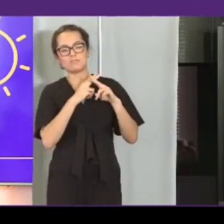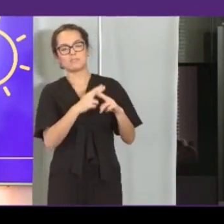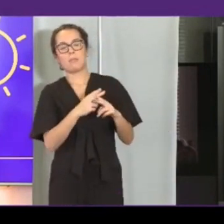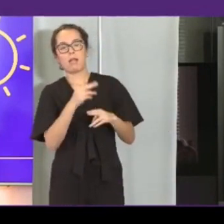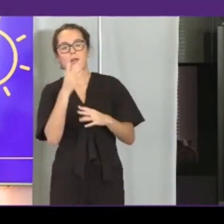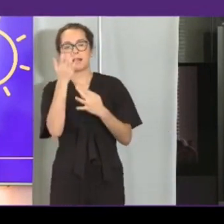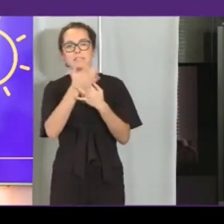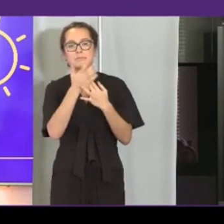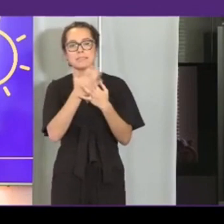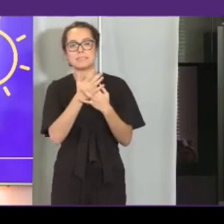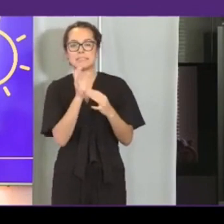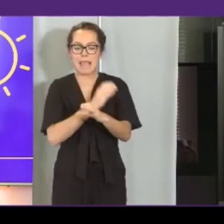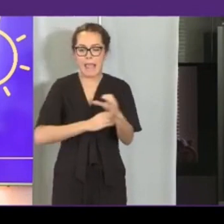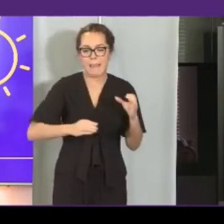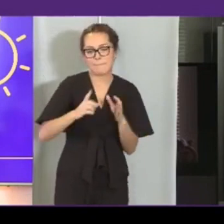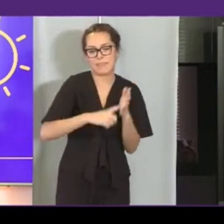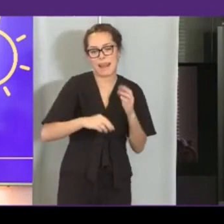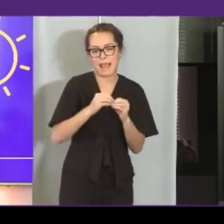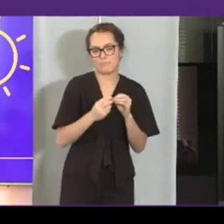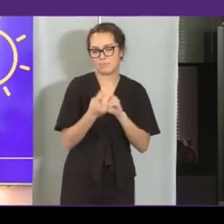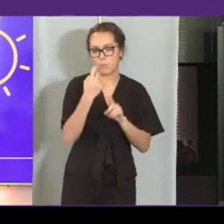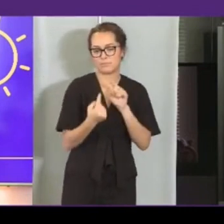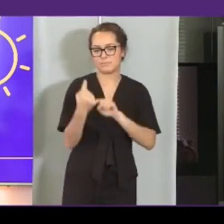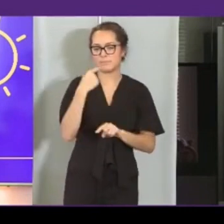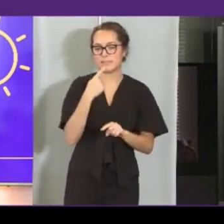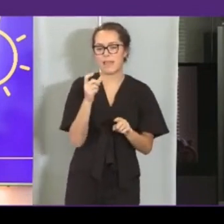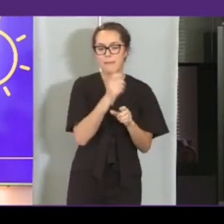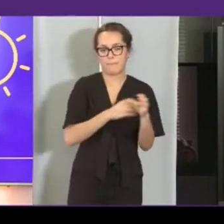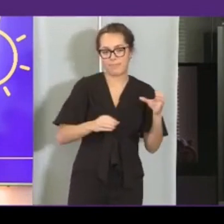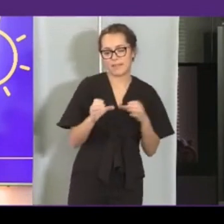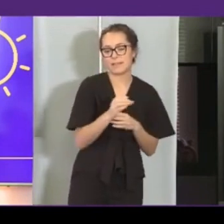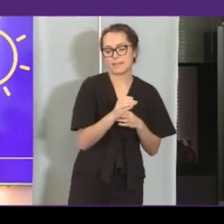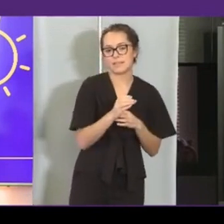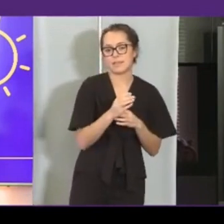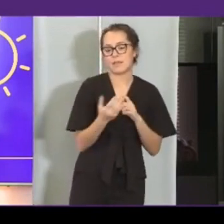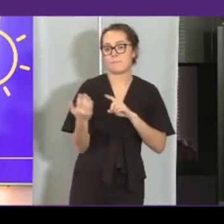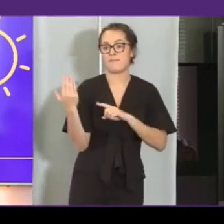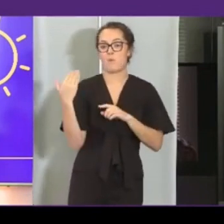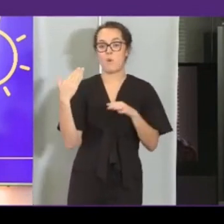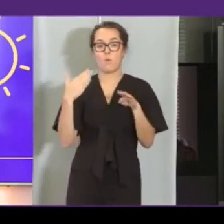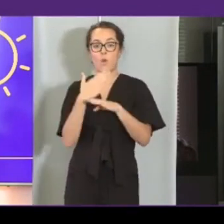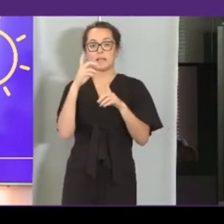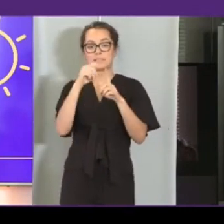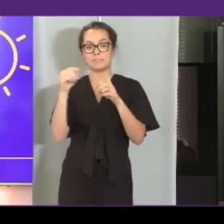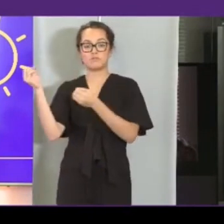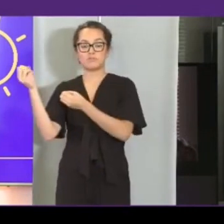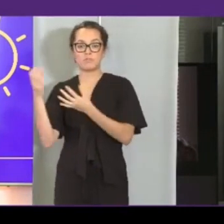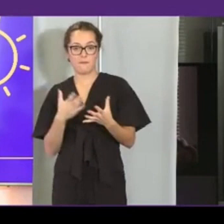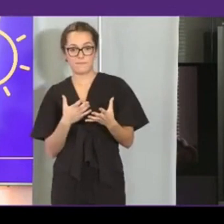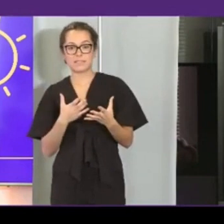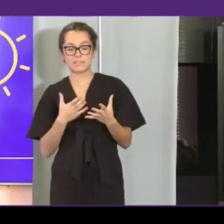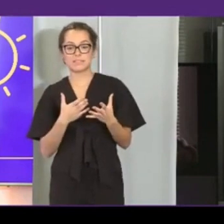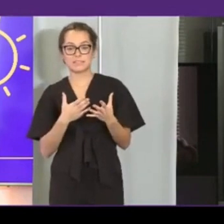over a year ago. In my previous role at Government Digital Service, you know, Richard Morton and Nika Henk ran their accessibility